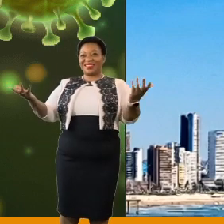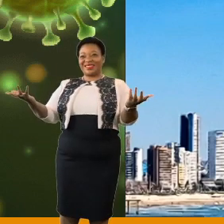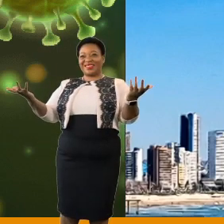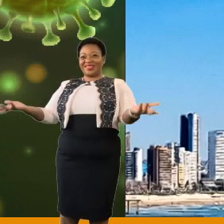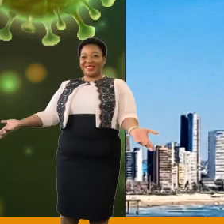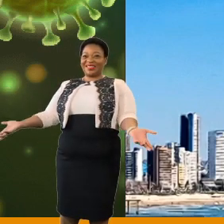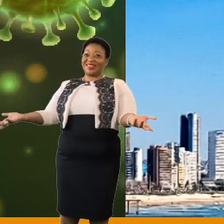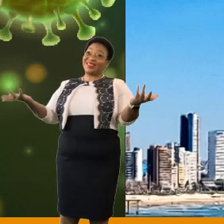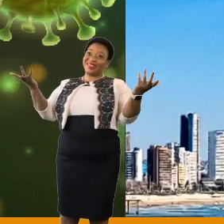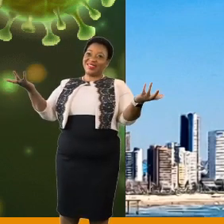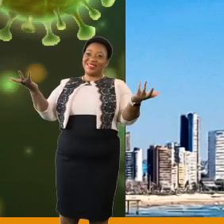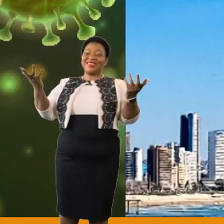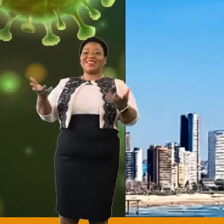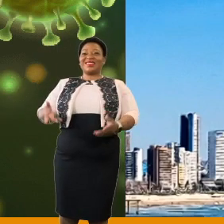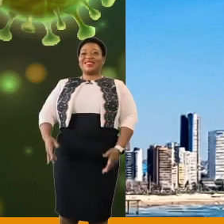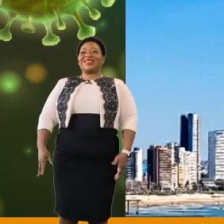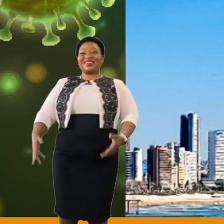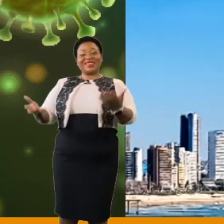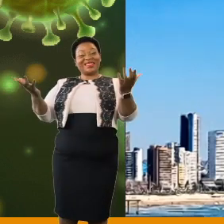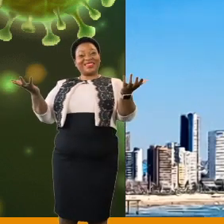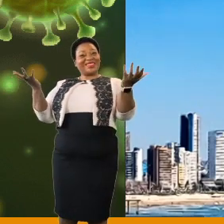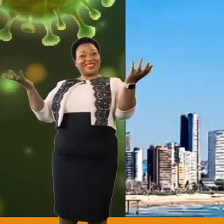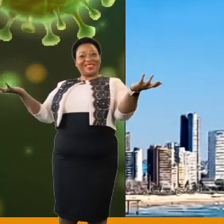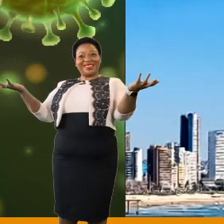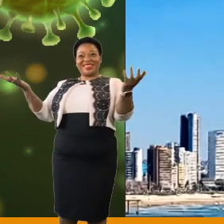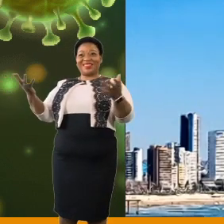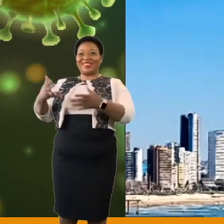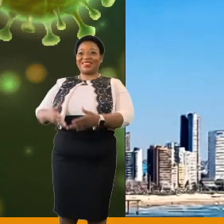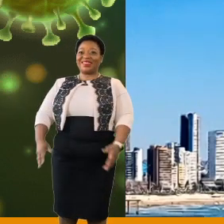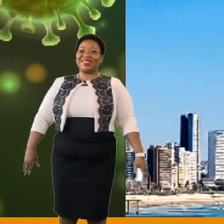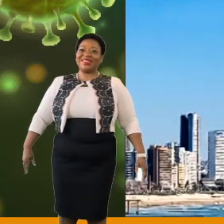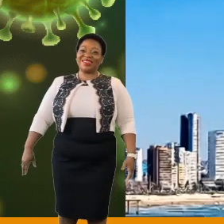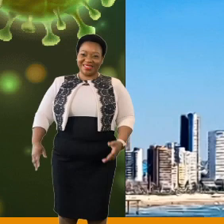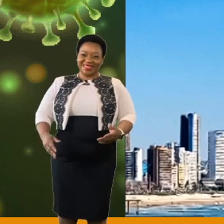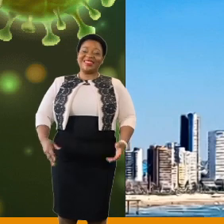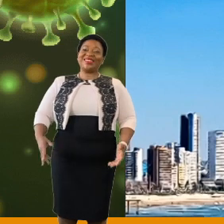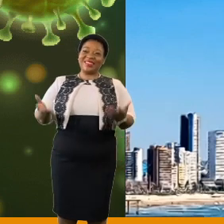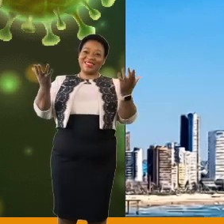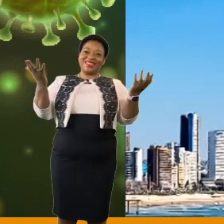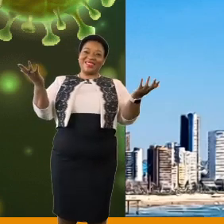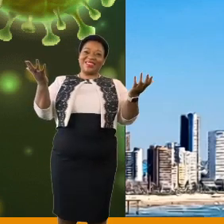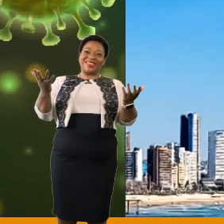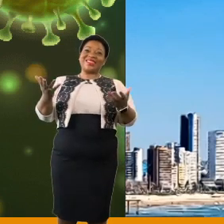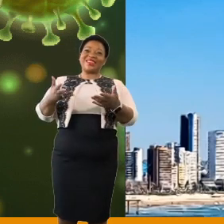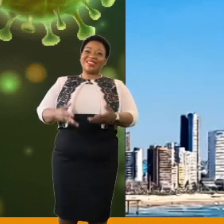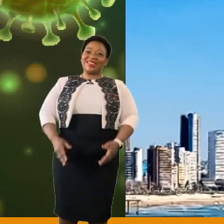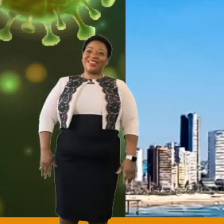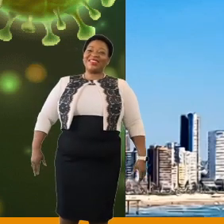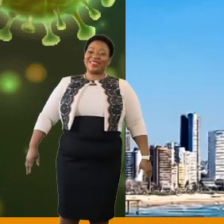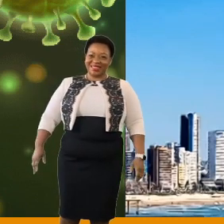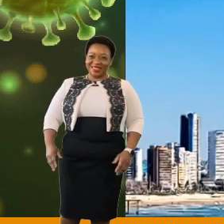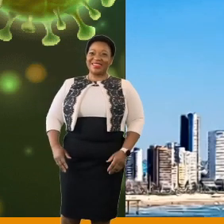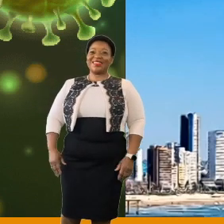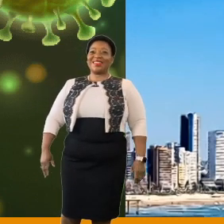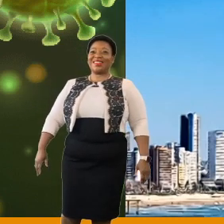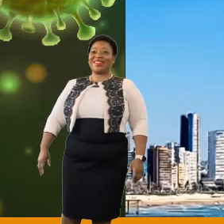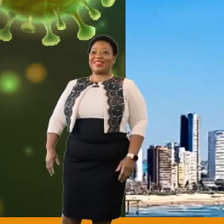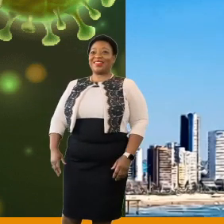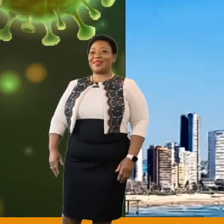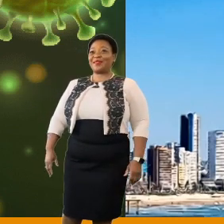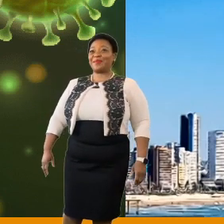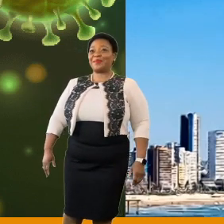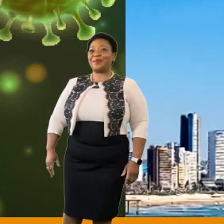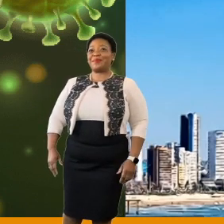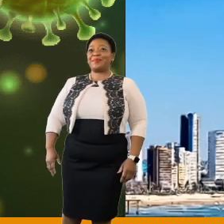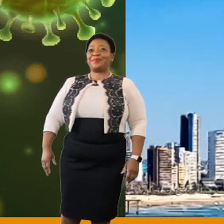informal sector. That informal sector, we need to also have a discussion around how we integrate that informal sector into